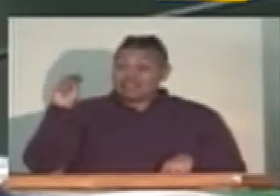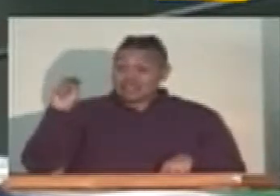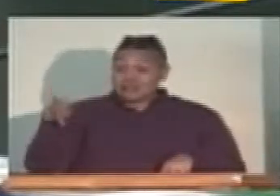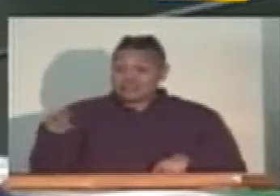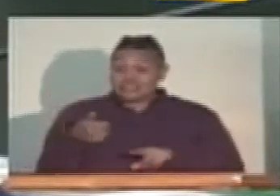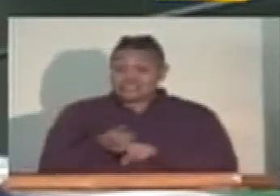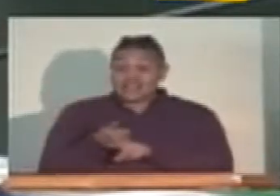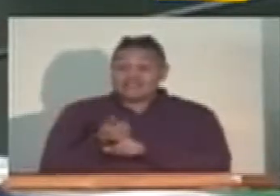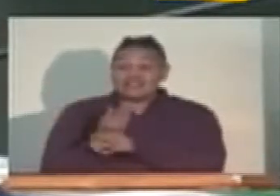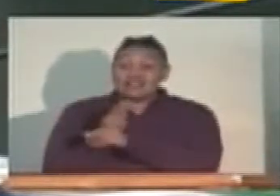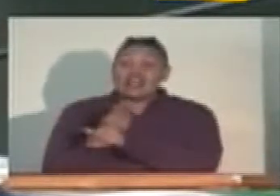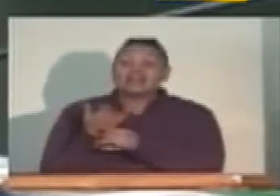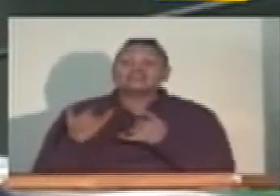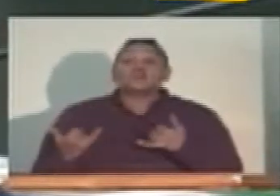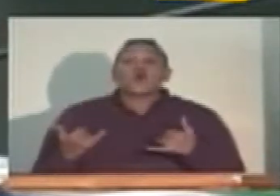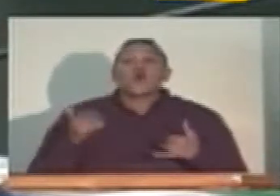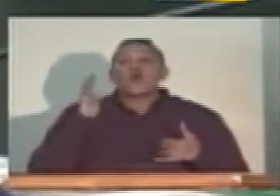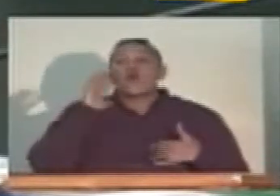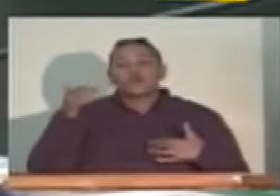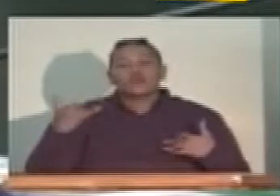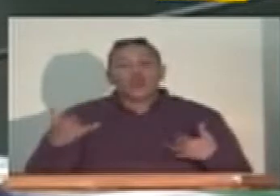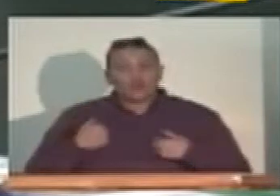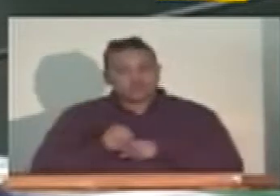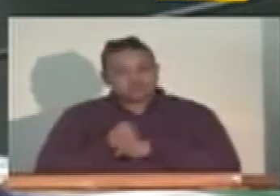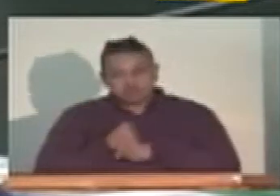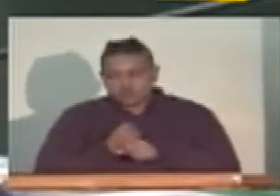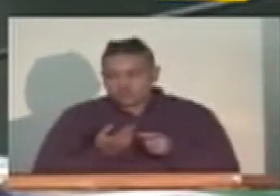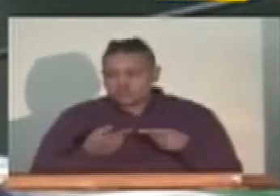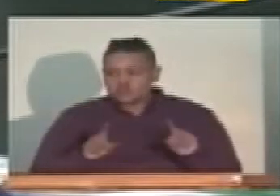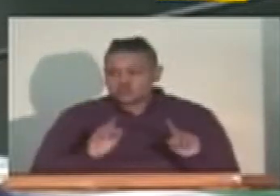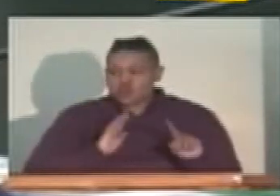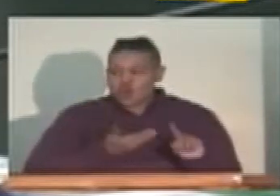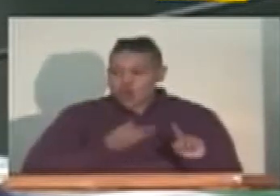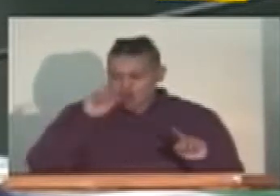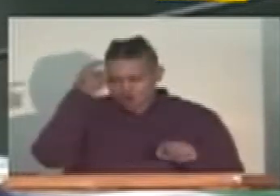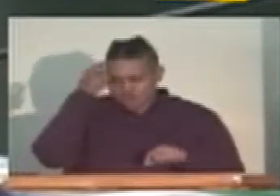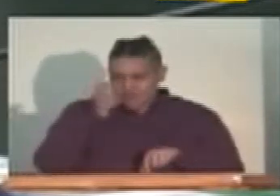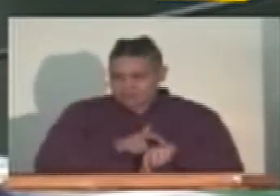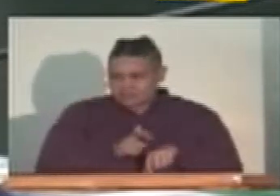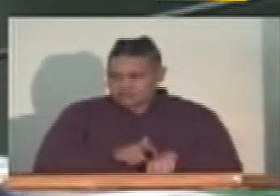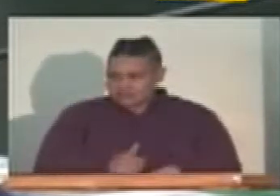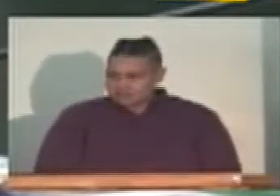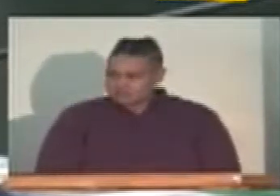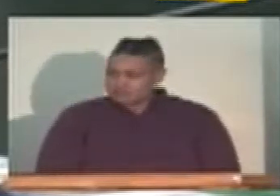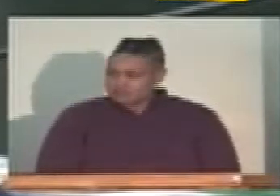the land is now going to be under production during our government time.